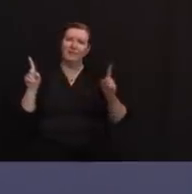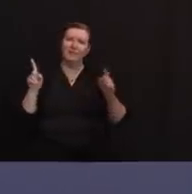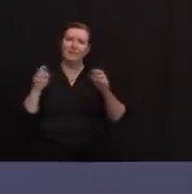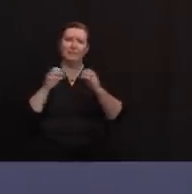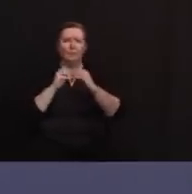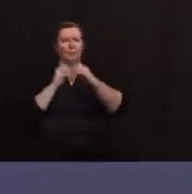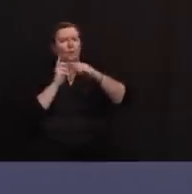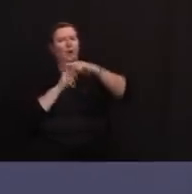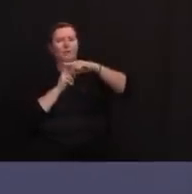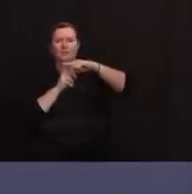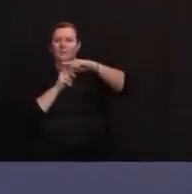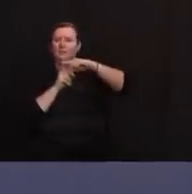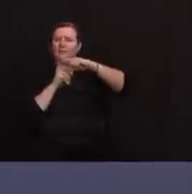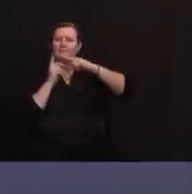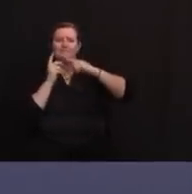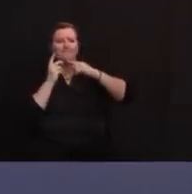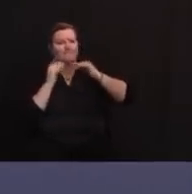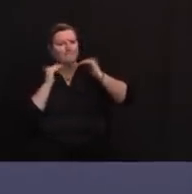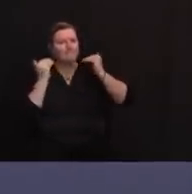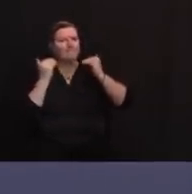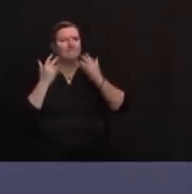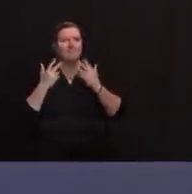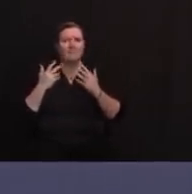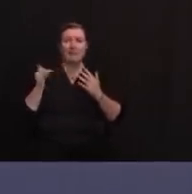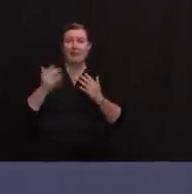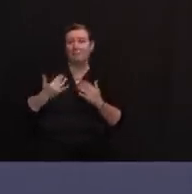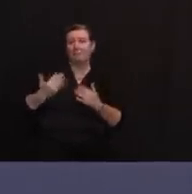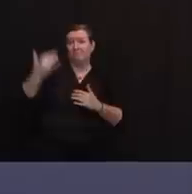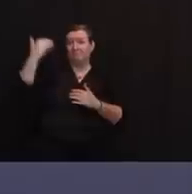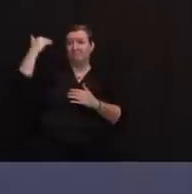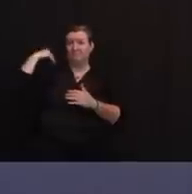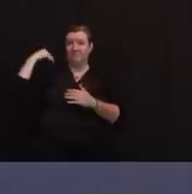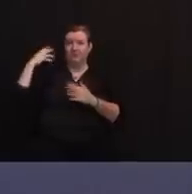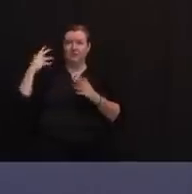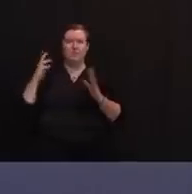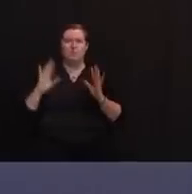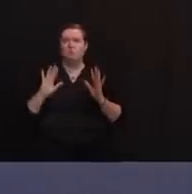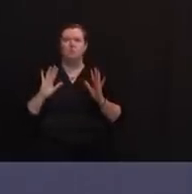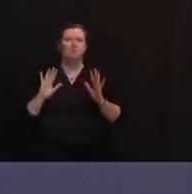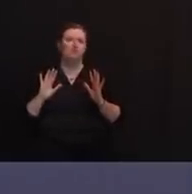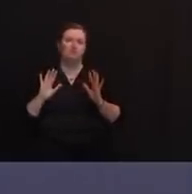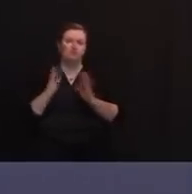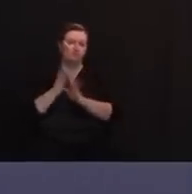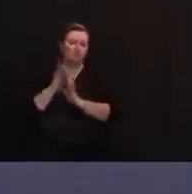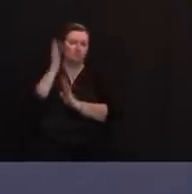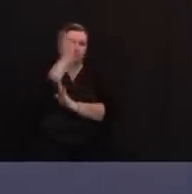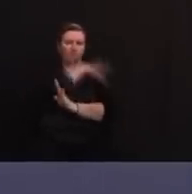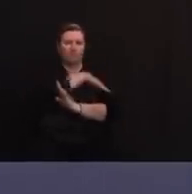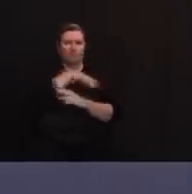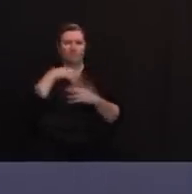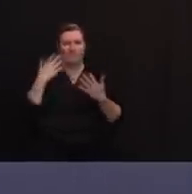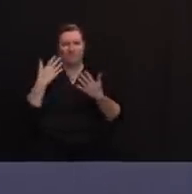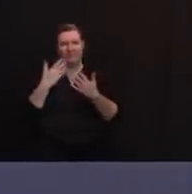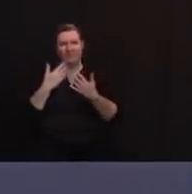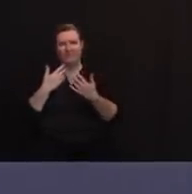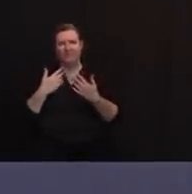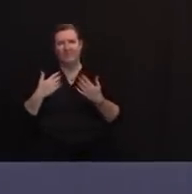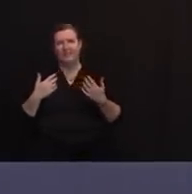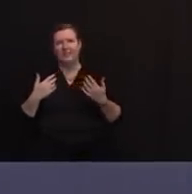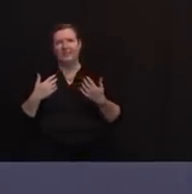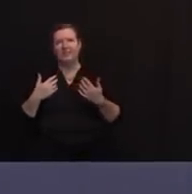all the way back to the old days in the foreseeable future. That's a non-medical answer almost as much as it